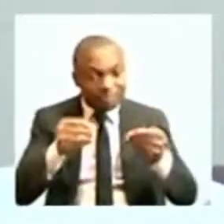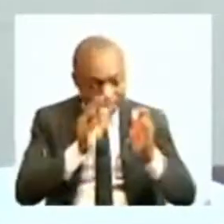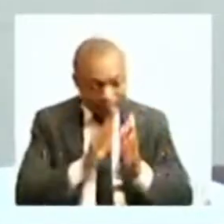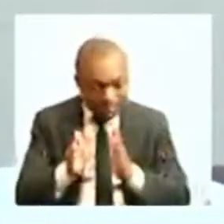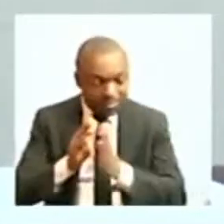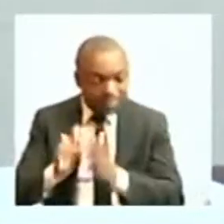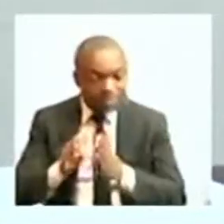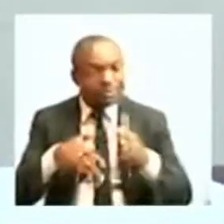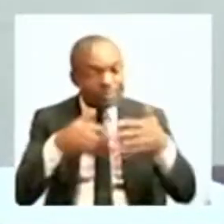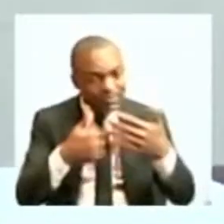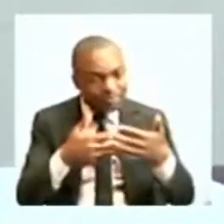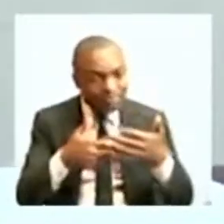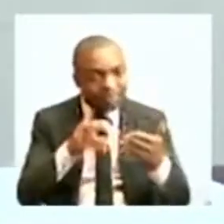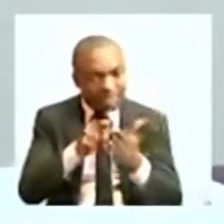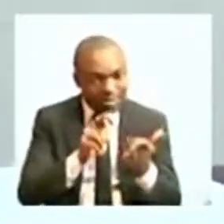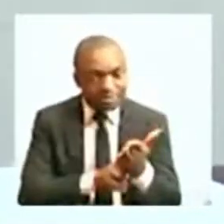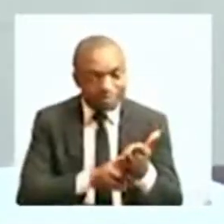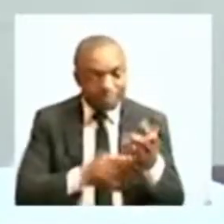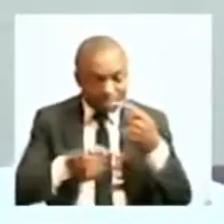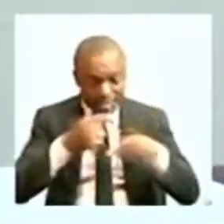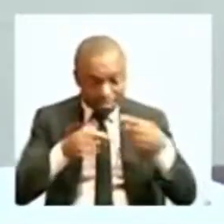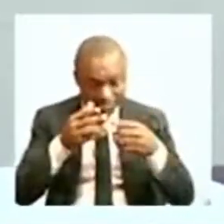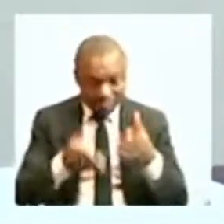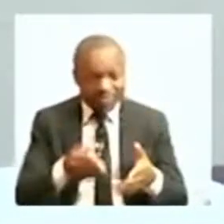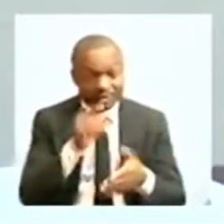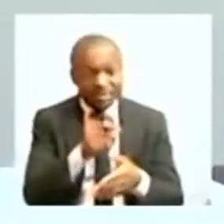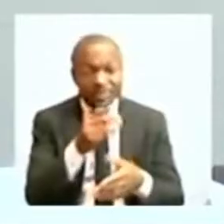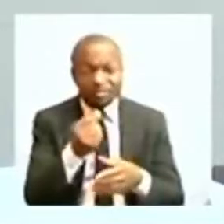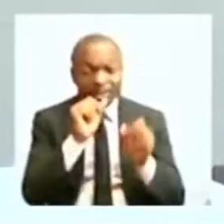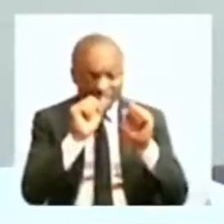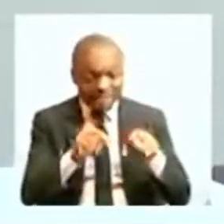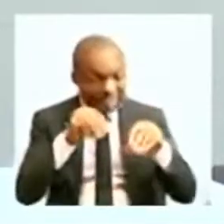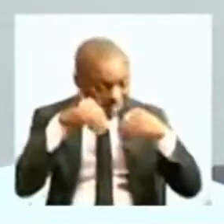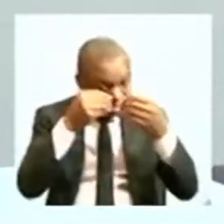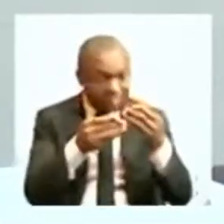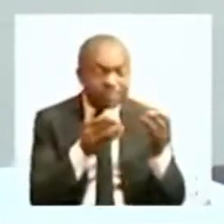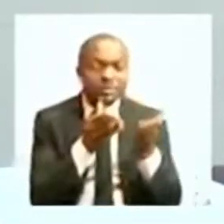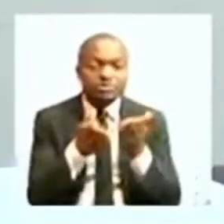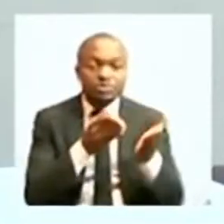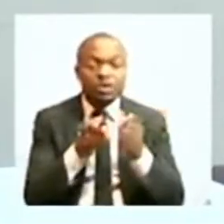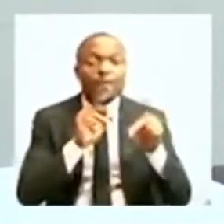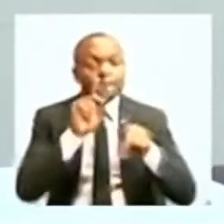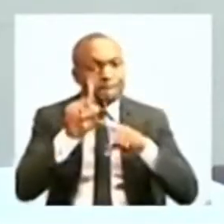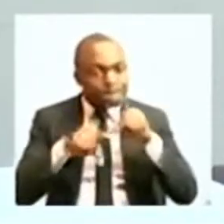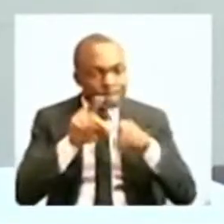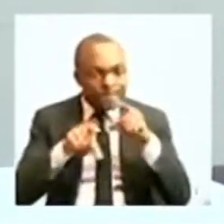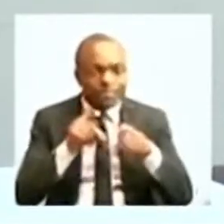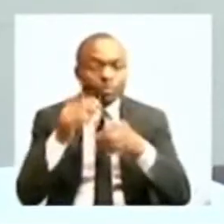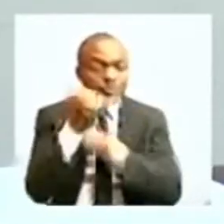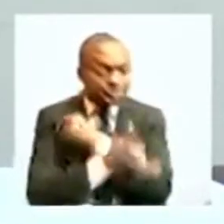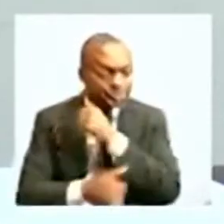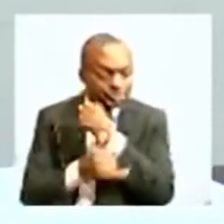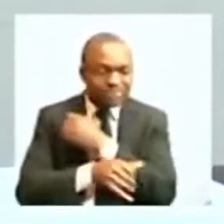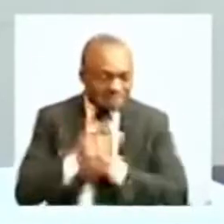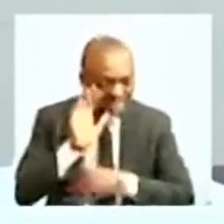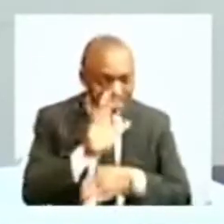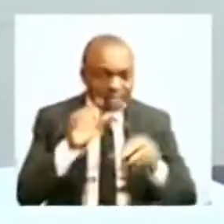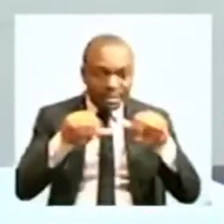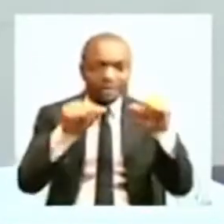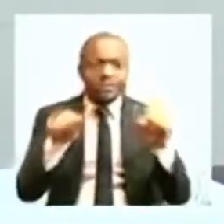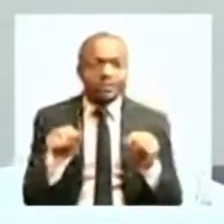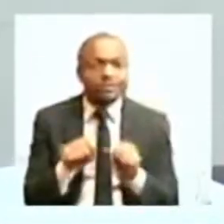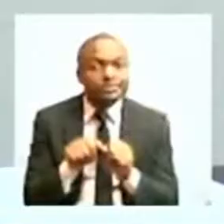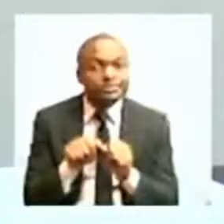and coming here. That money can deliver services for the people of this country in their jurisdictions.